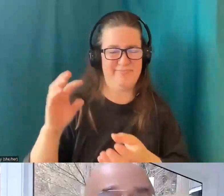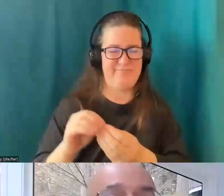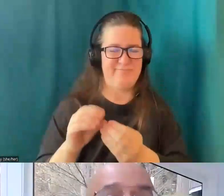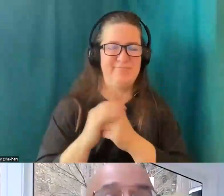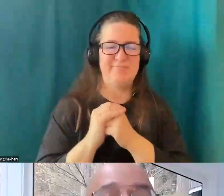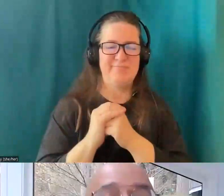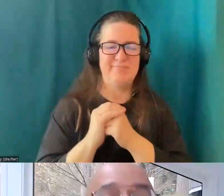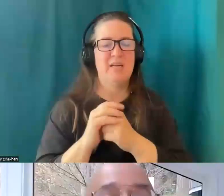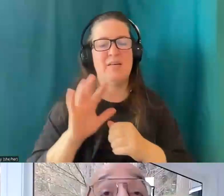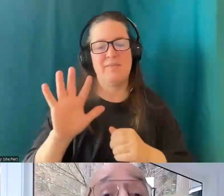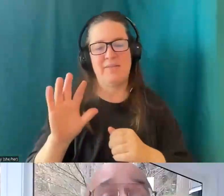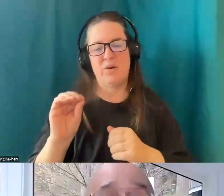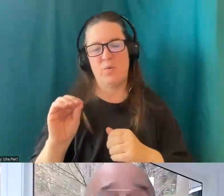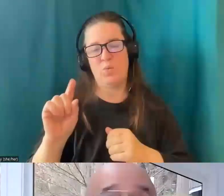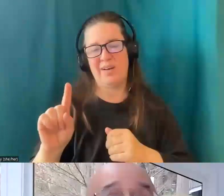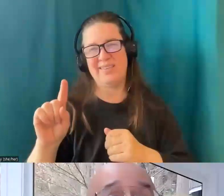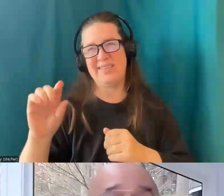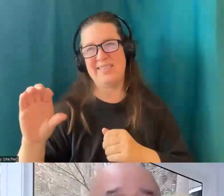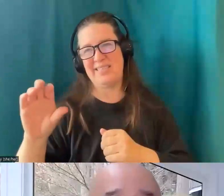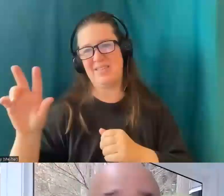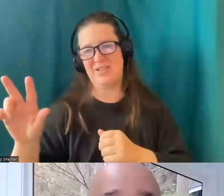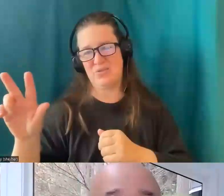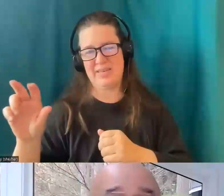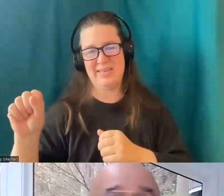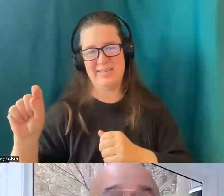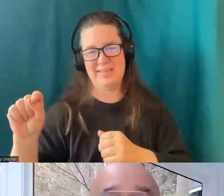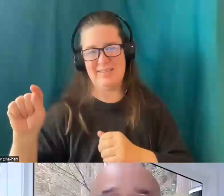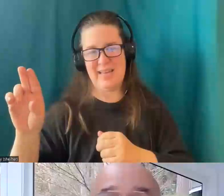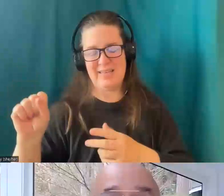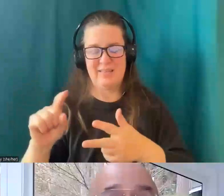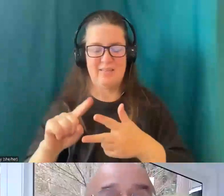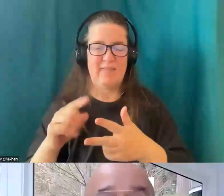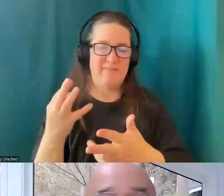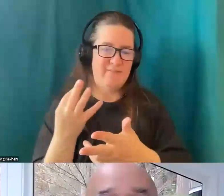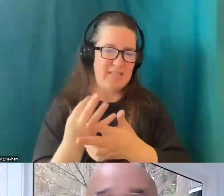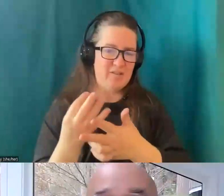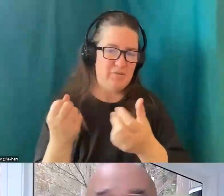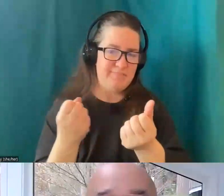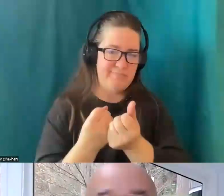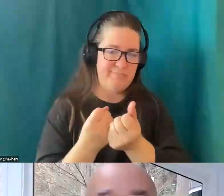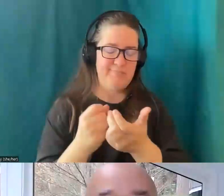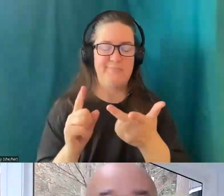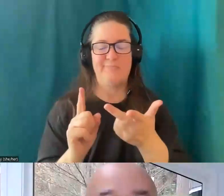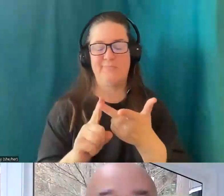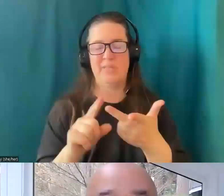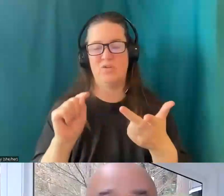either 501c3 status, fiscally sponsorship, or tribal representation.